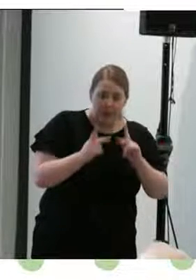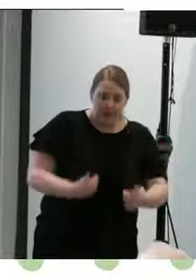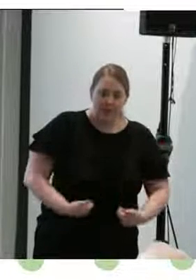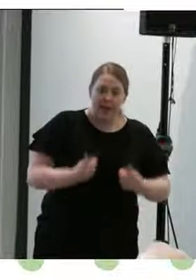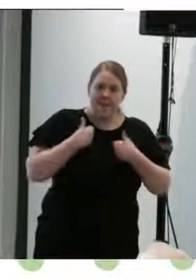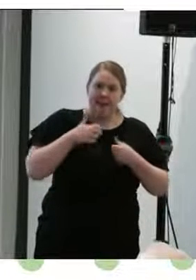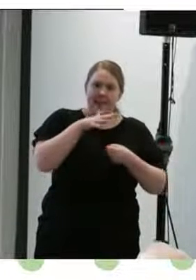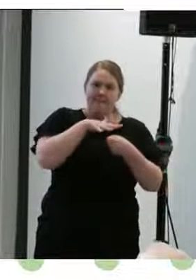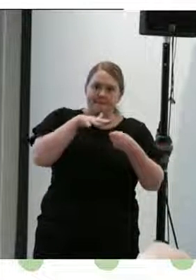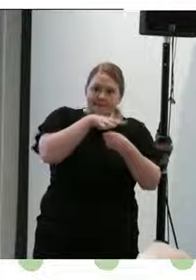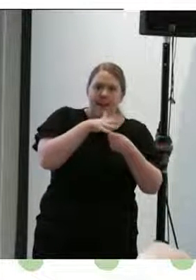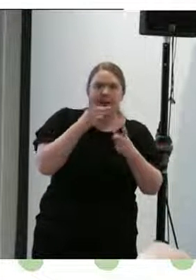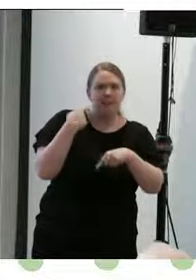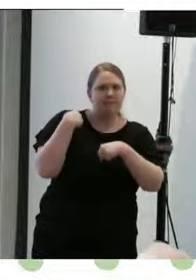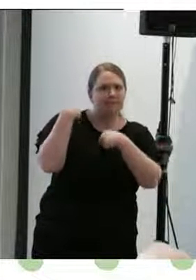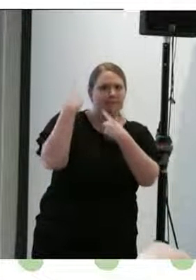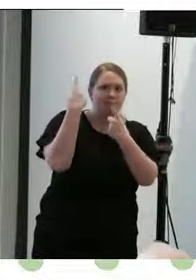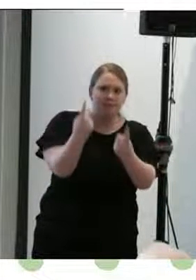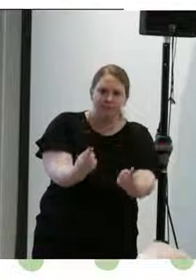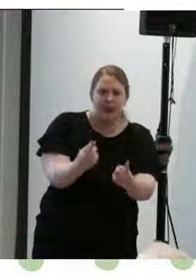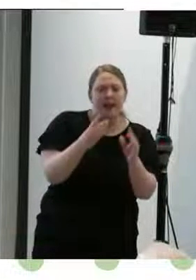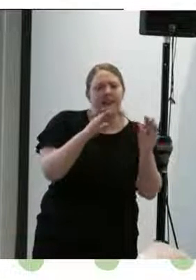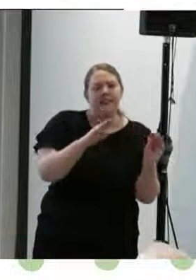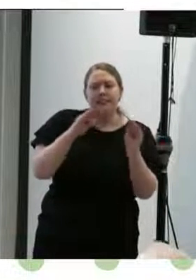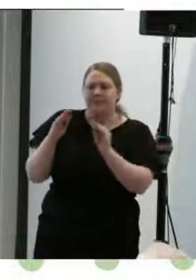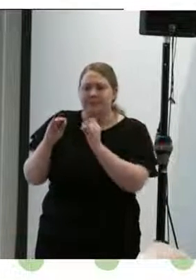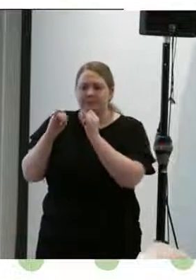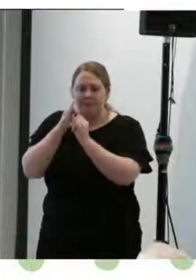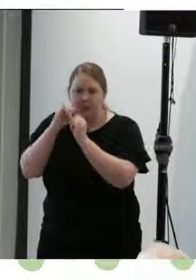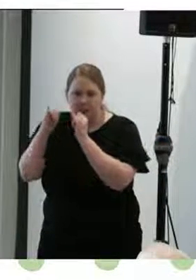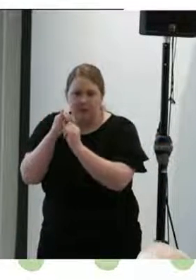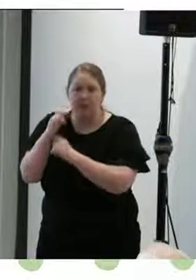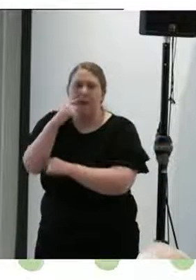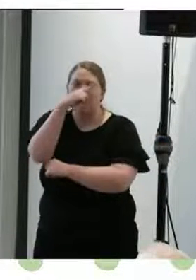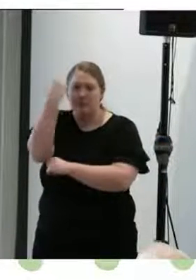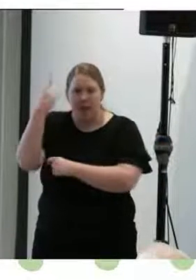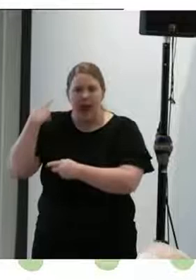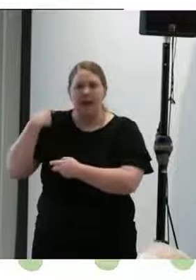in the area to the Black and Latino newcomers who had moved in.